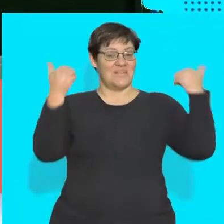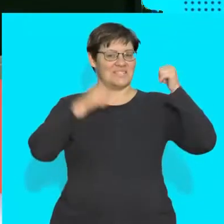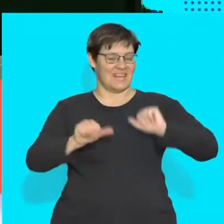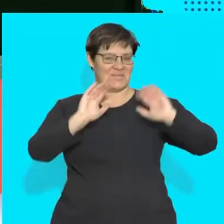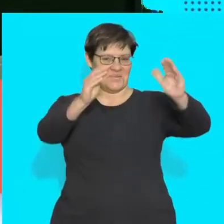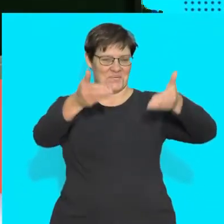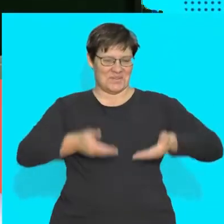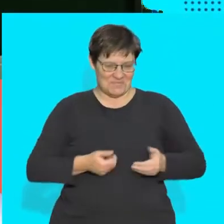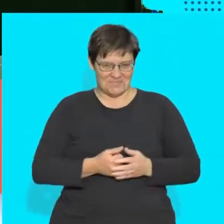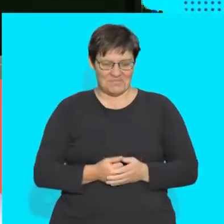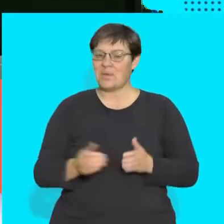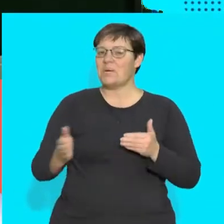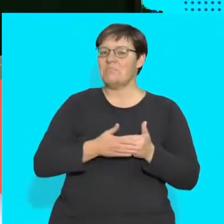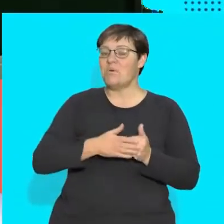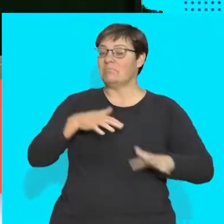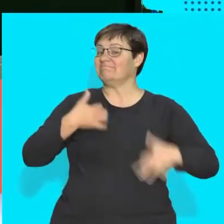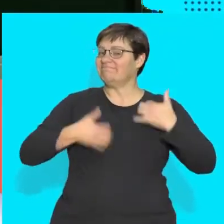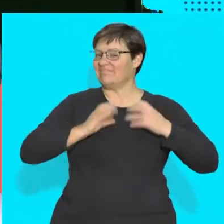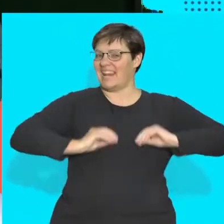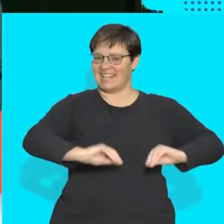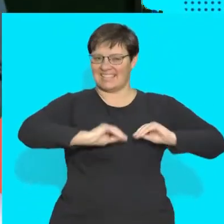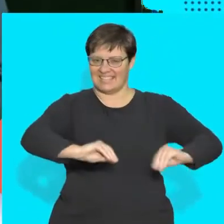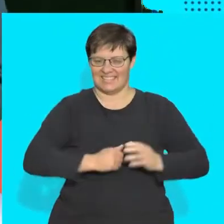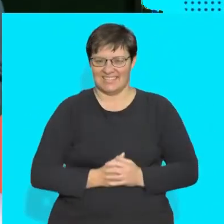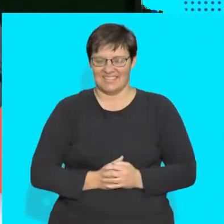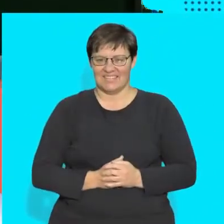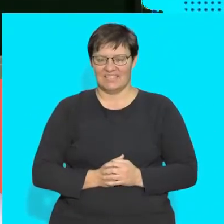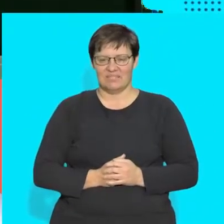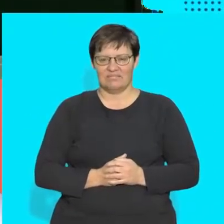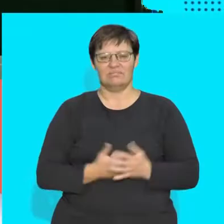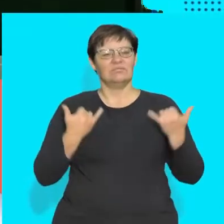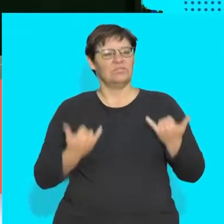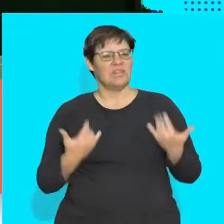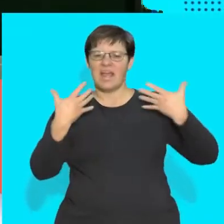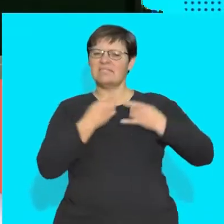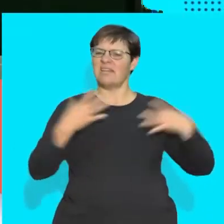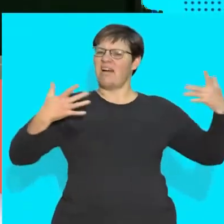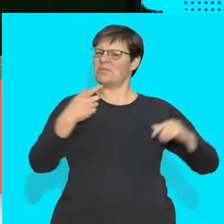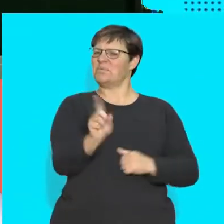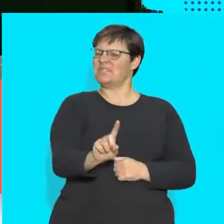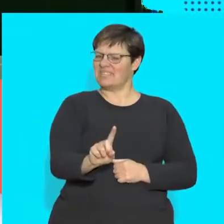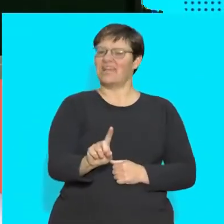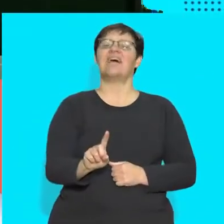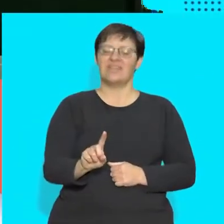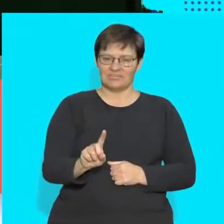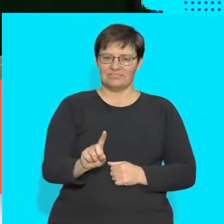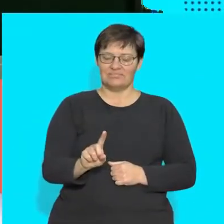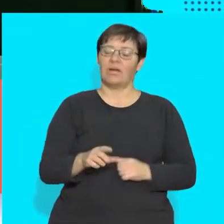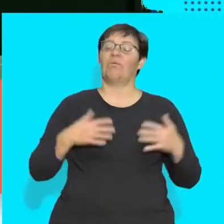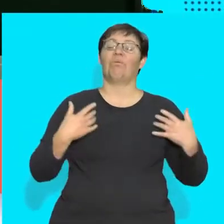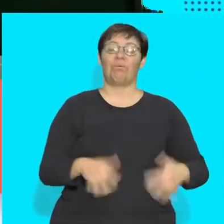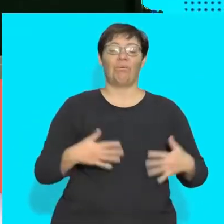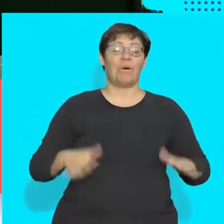Welcome, Life Sciences. Welcome to another exciting life science lesson. What are we starting with today? We're starting with